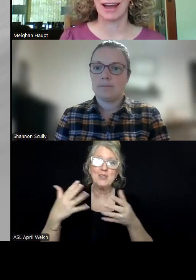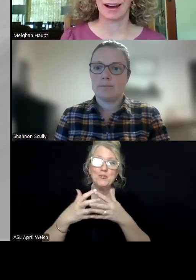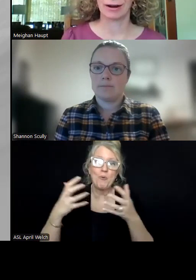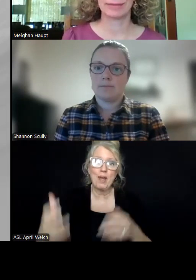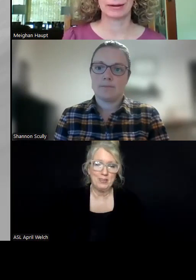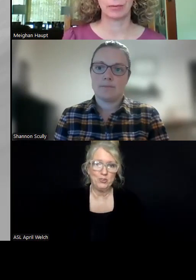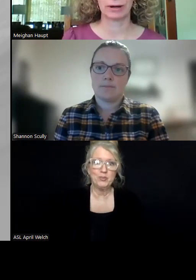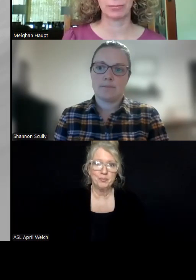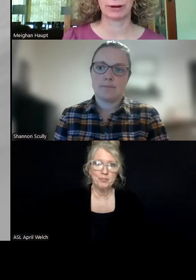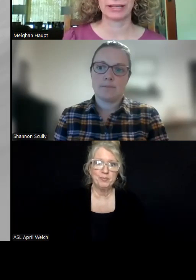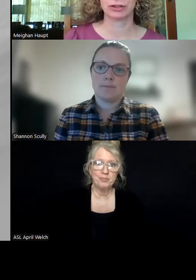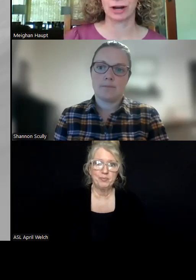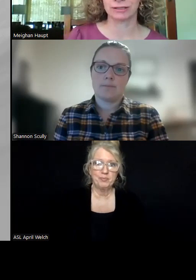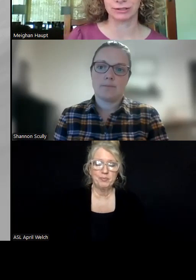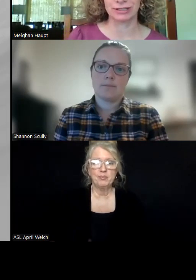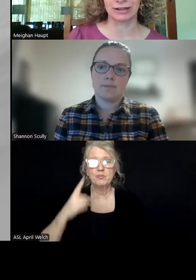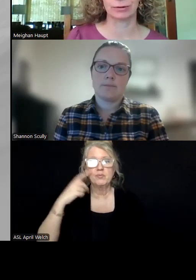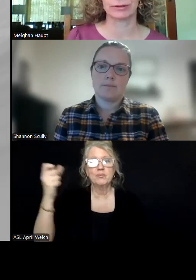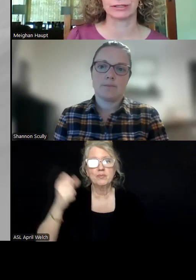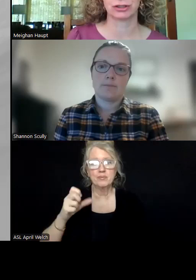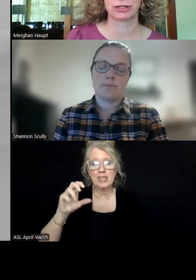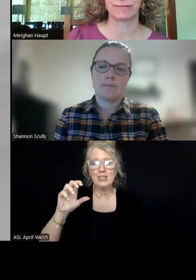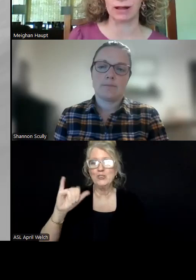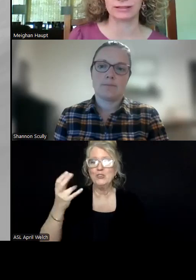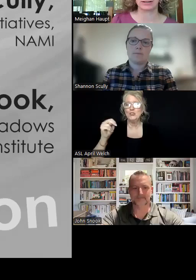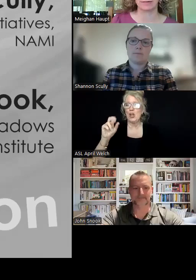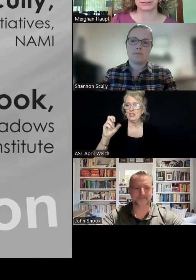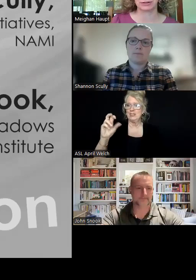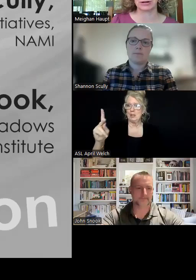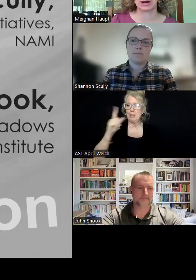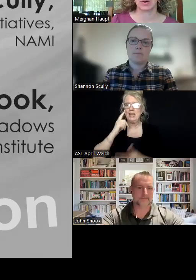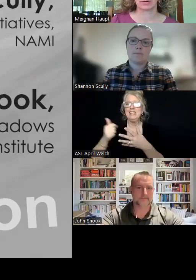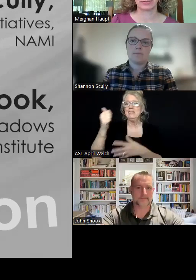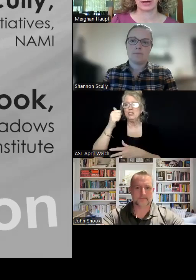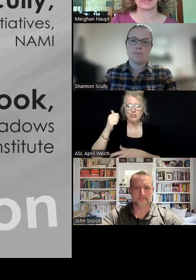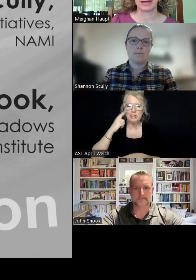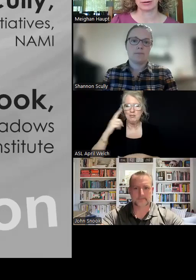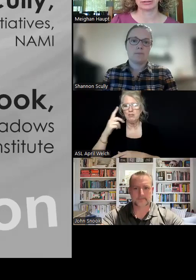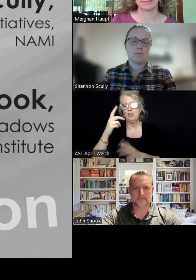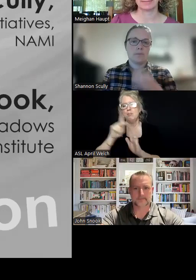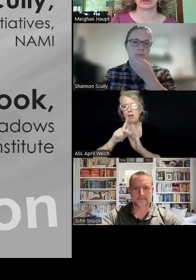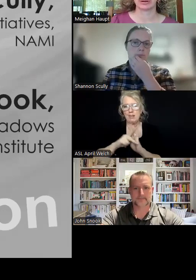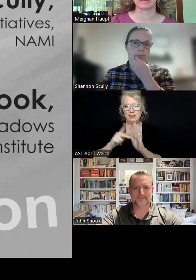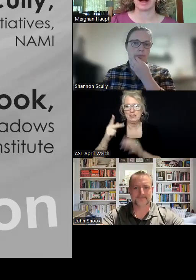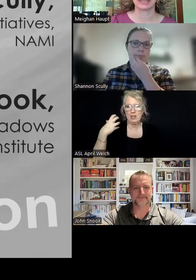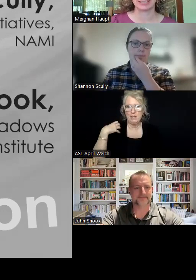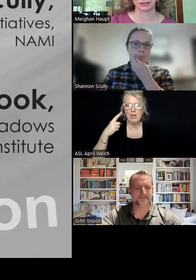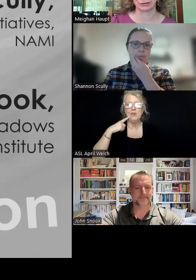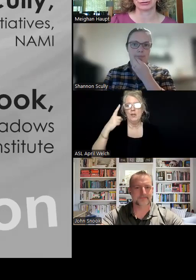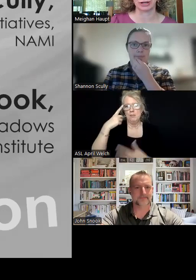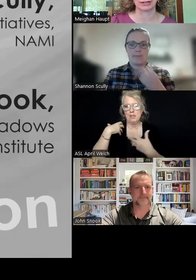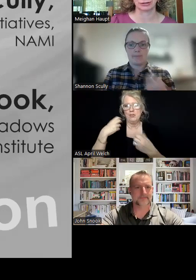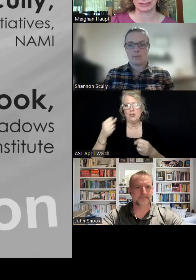Shannon. And want to bring in John Snook, who is Chief Policy Officer with the Meadows Mental Health